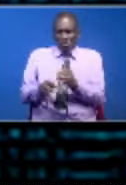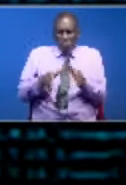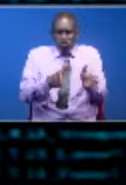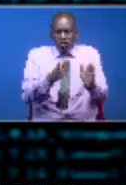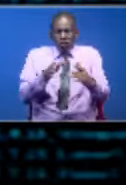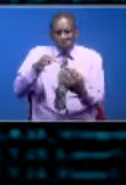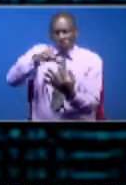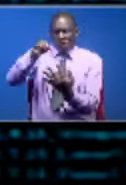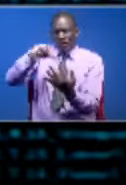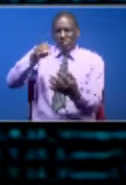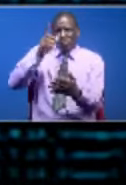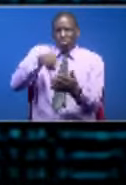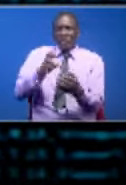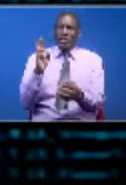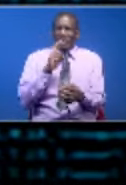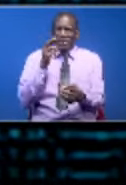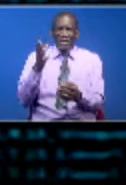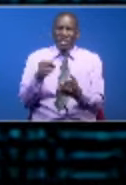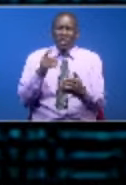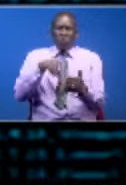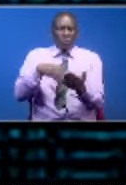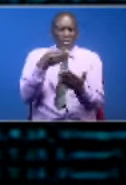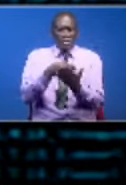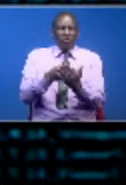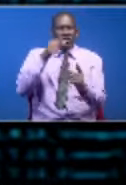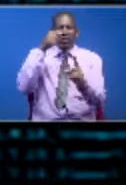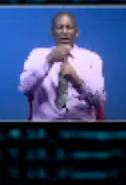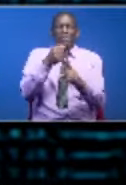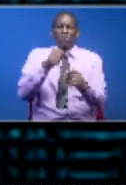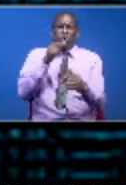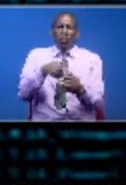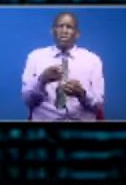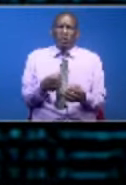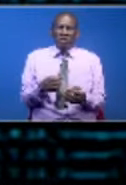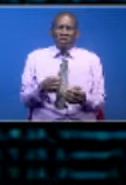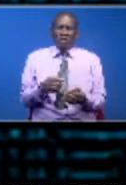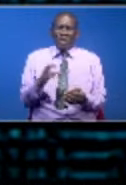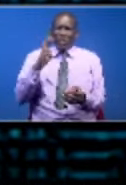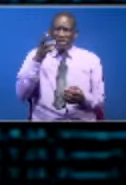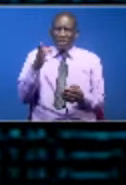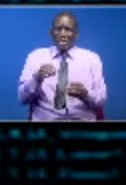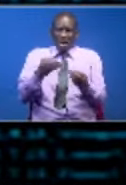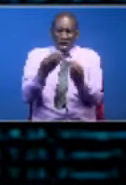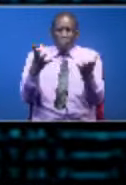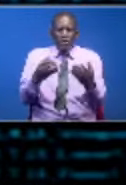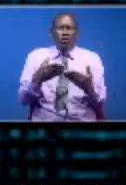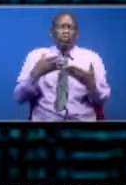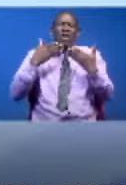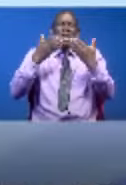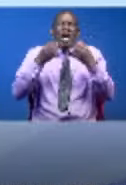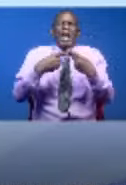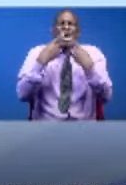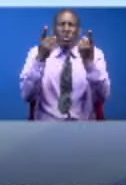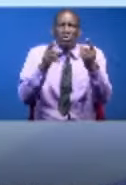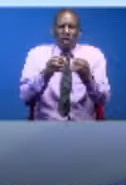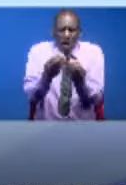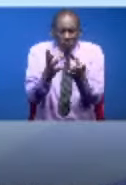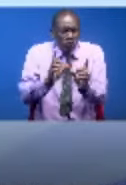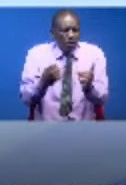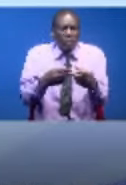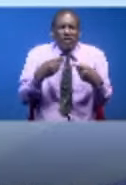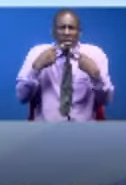identify what kind of risks, what is the financial impact, what do you disclose, and how much do you disclose, and what do you need not disclose. Okay. And once